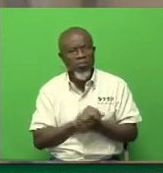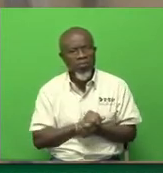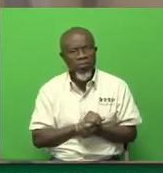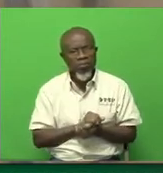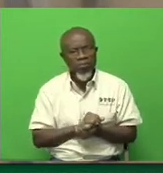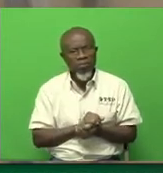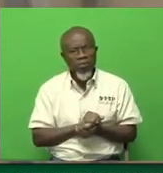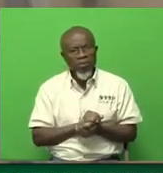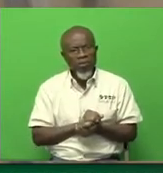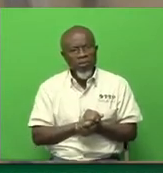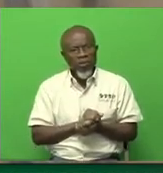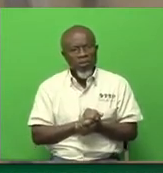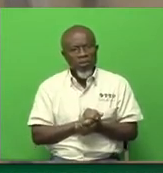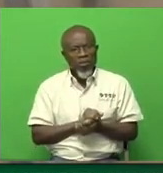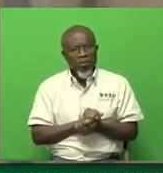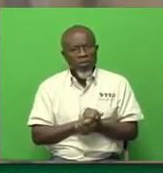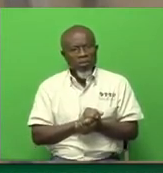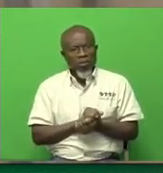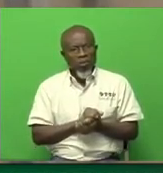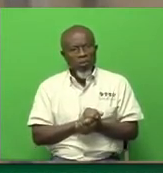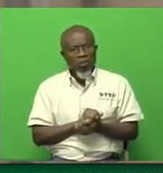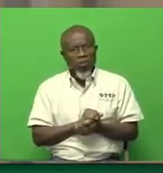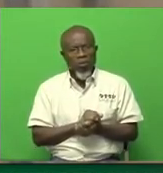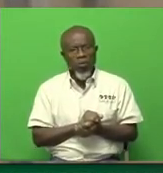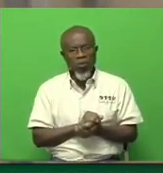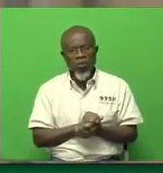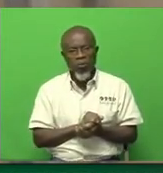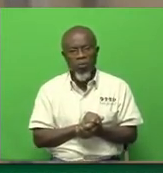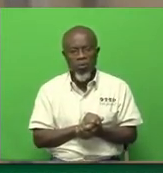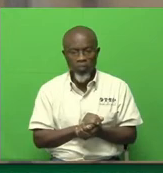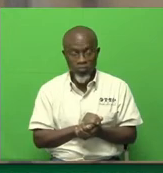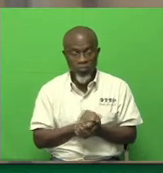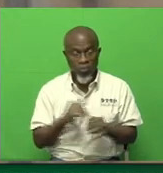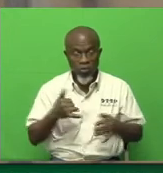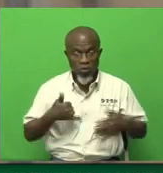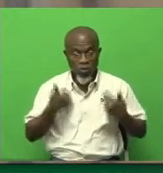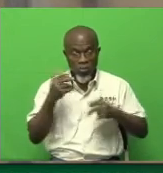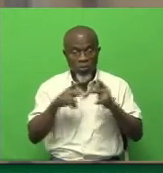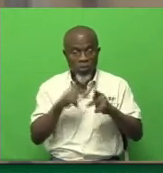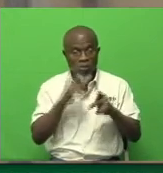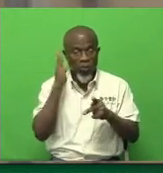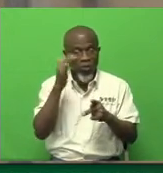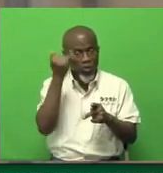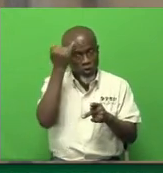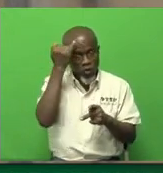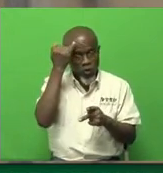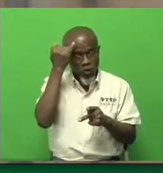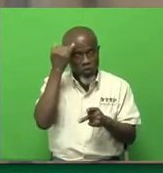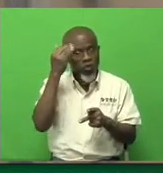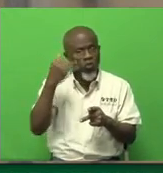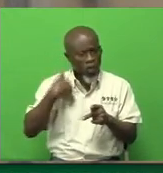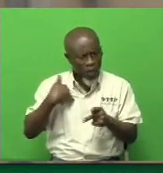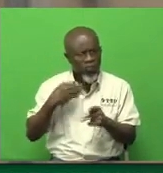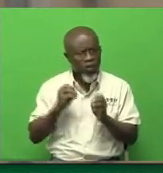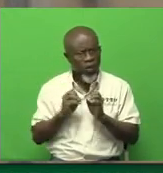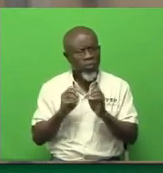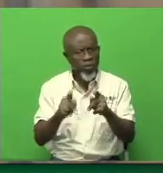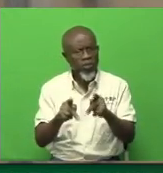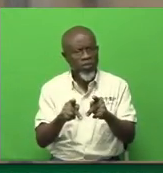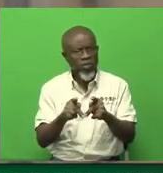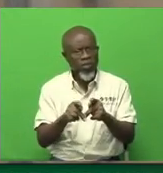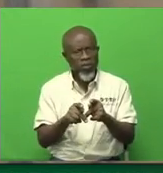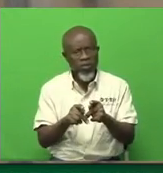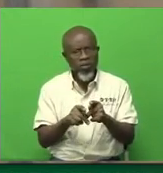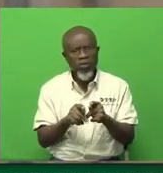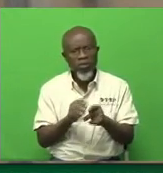put all the press release so that you would know the public our young people would know the opportunities that you have to be able to